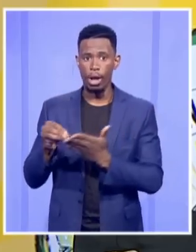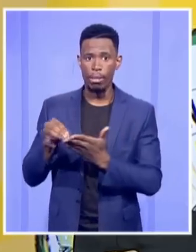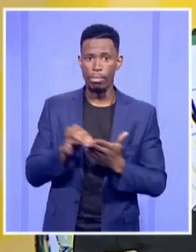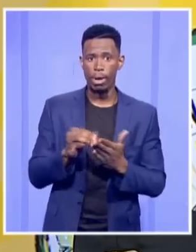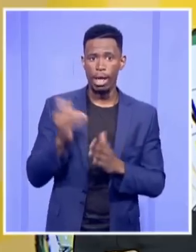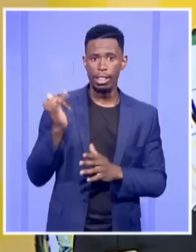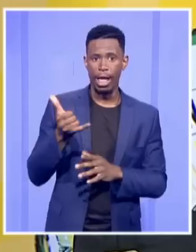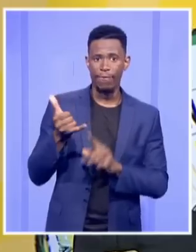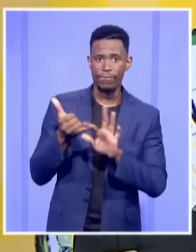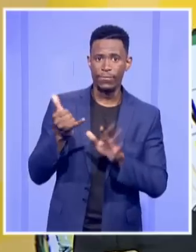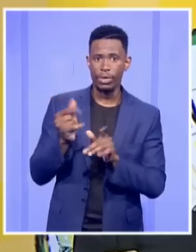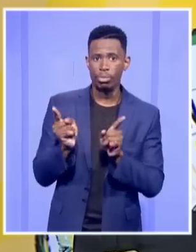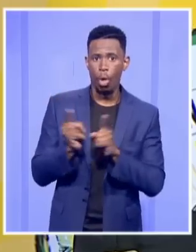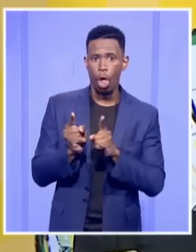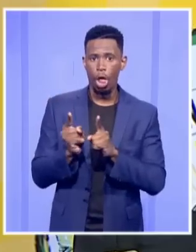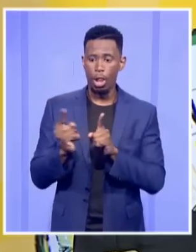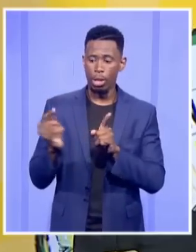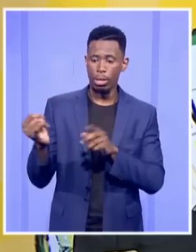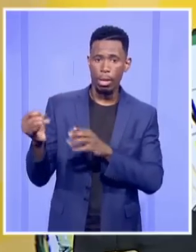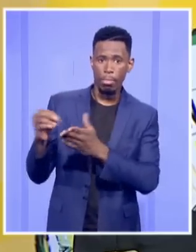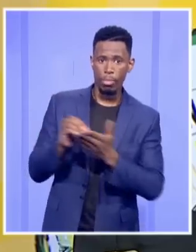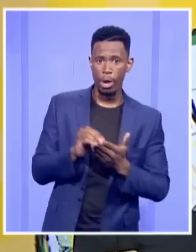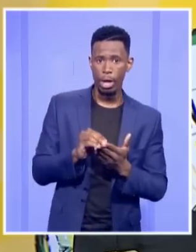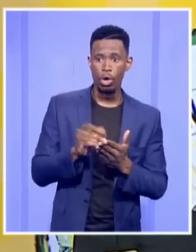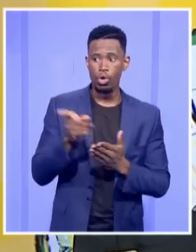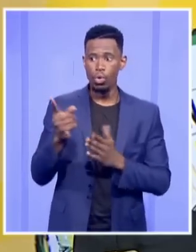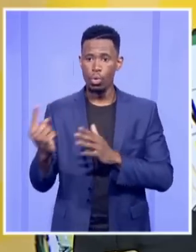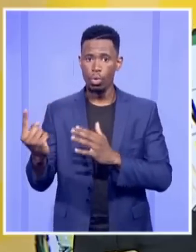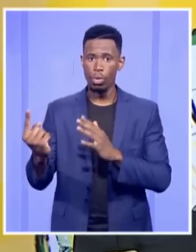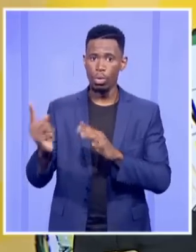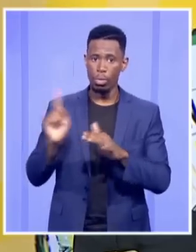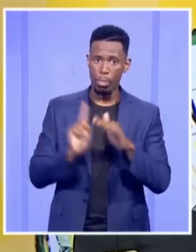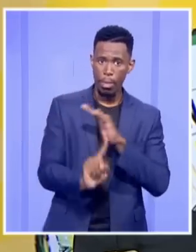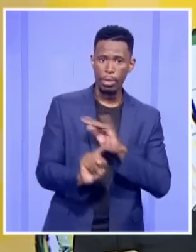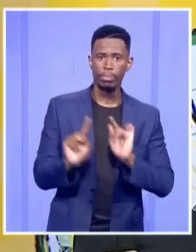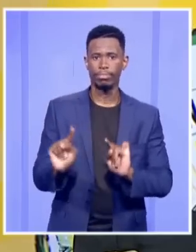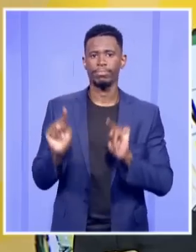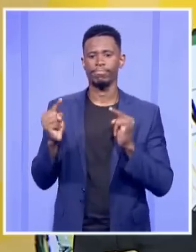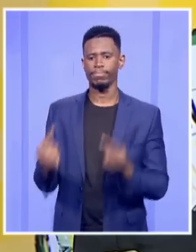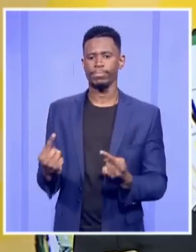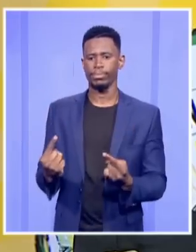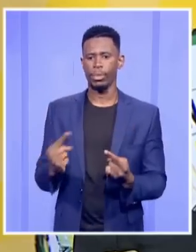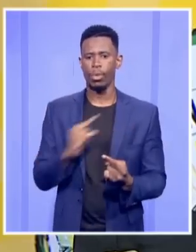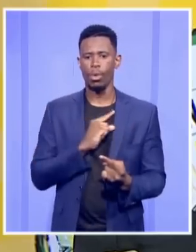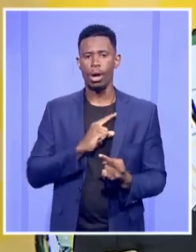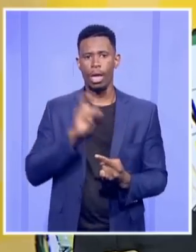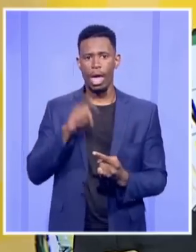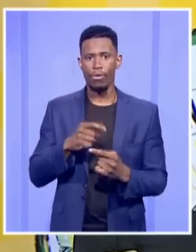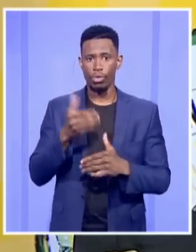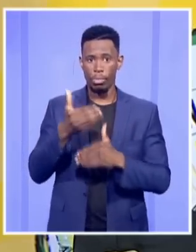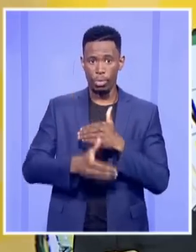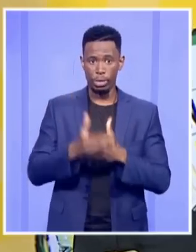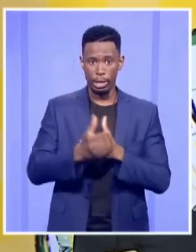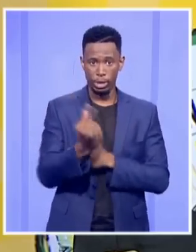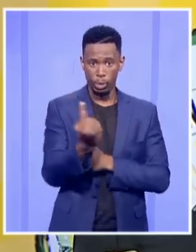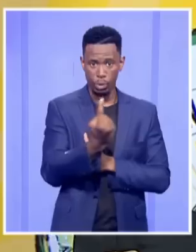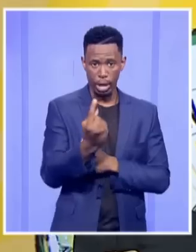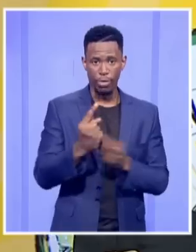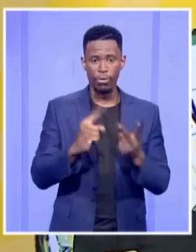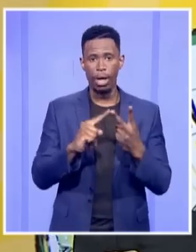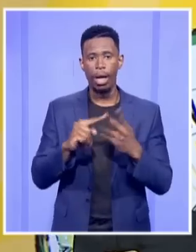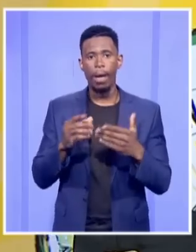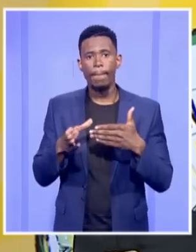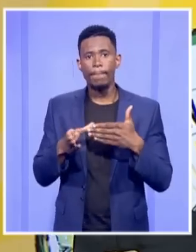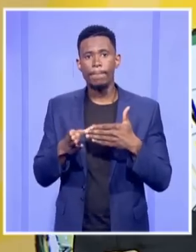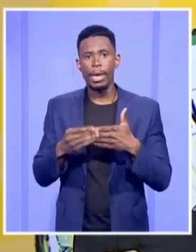not be able to make it here. Because we have to protect yourselves, members of the media. We have to protect our delegates. We have to make